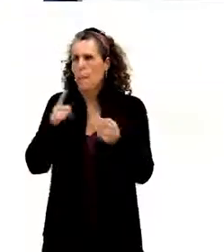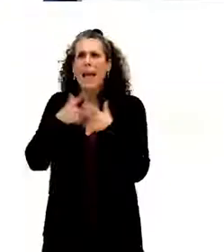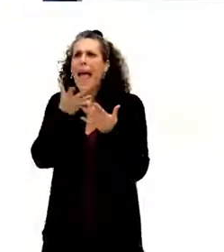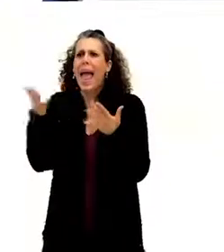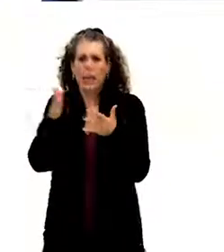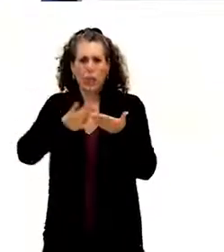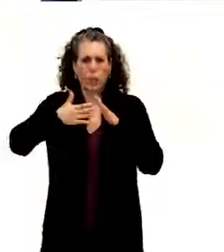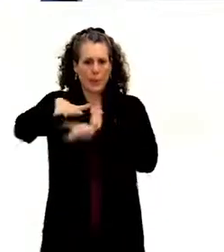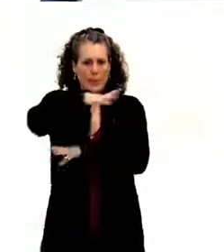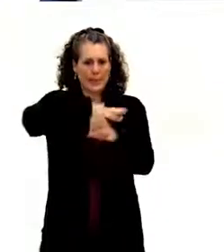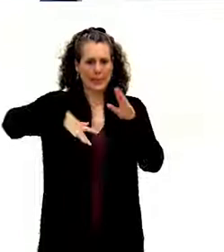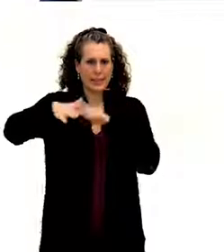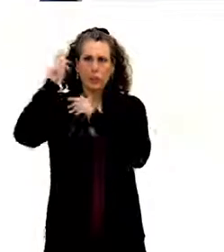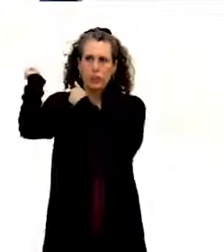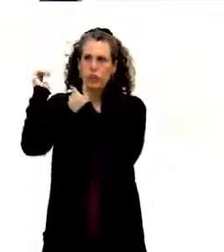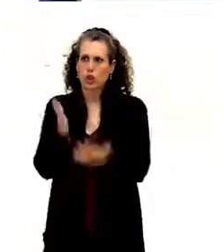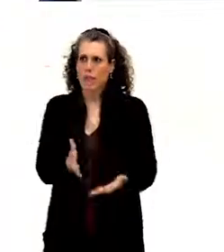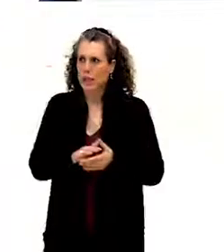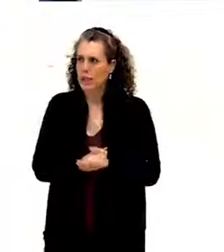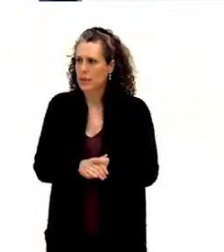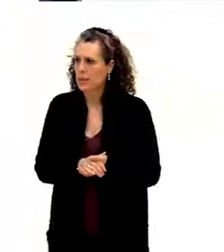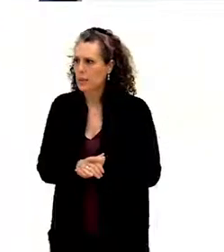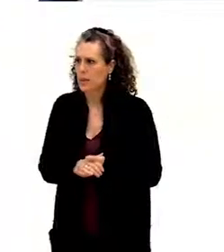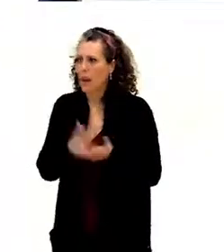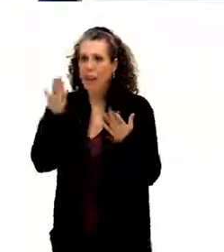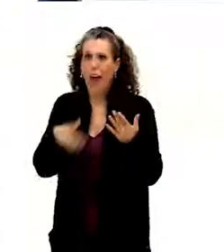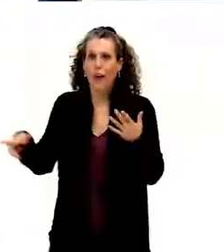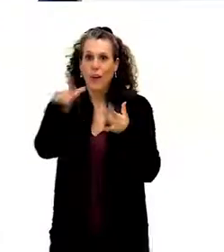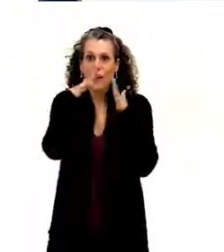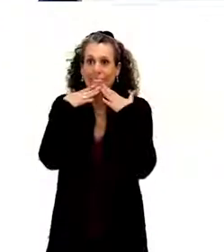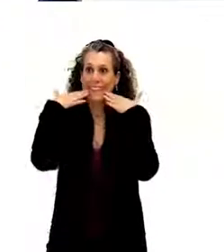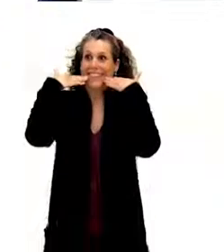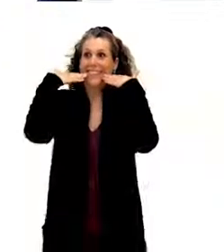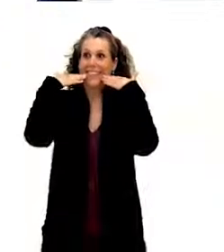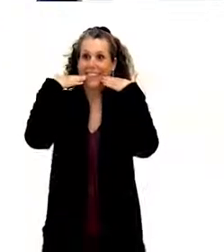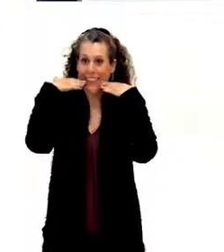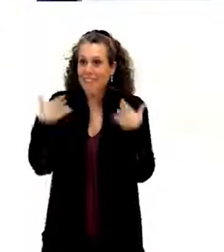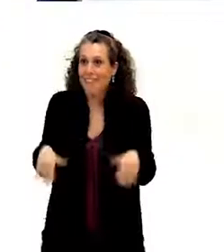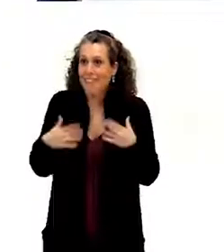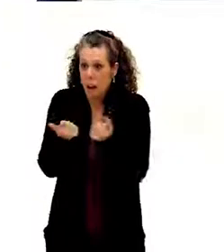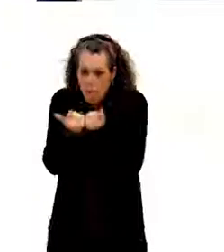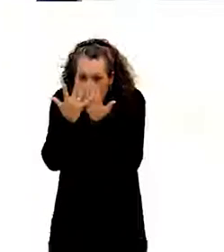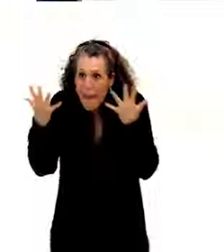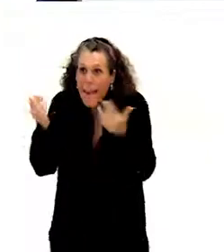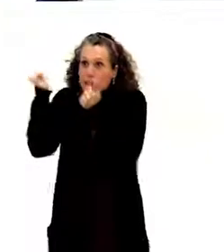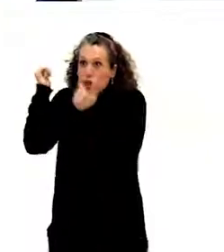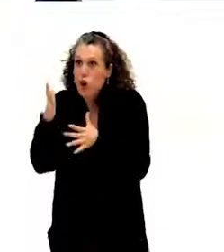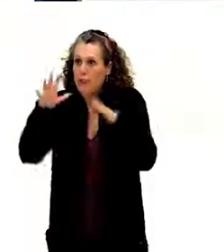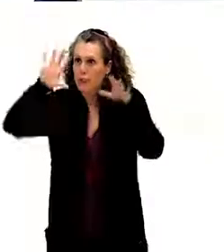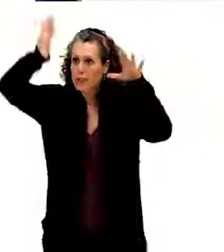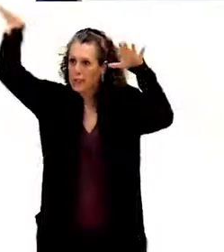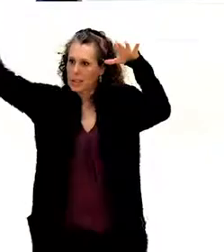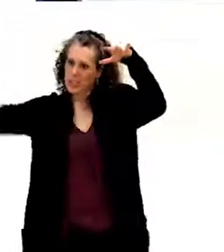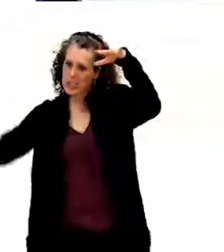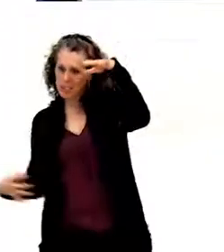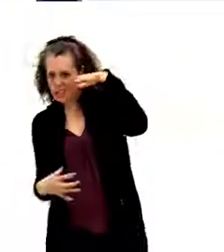community. Ooh, another music in your ears. You can capture a lot of services under that